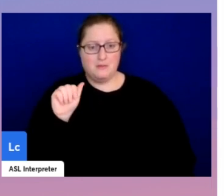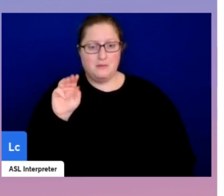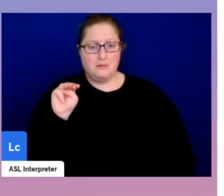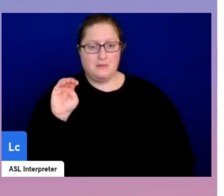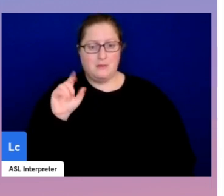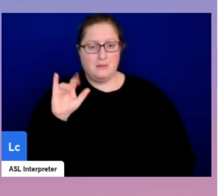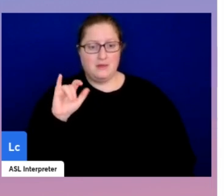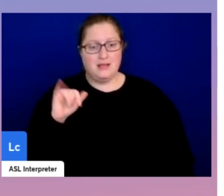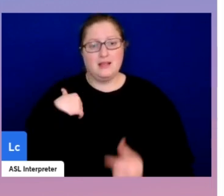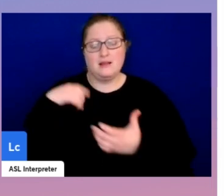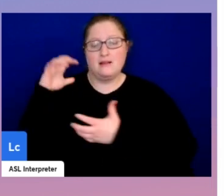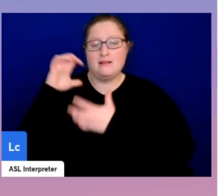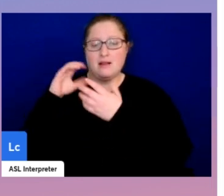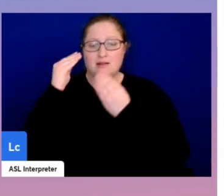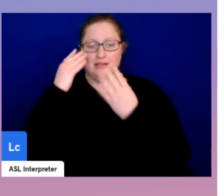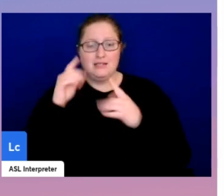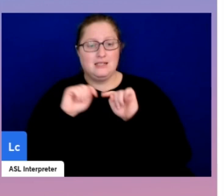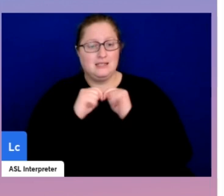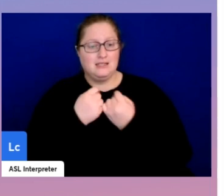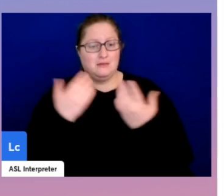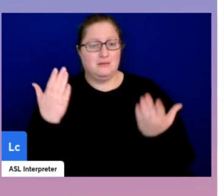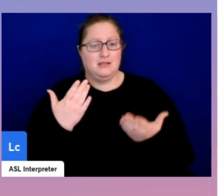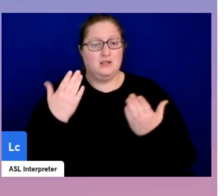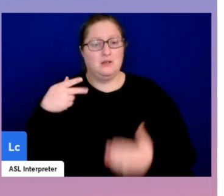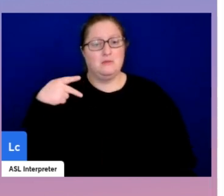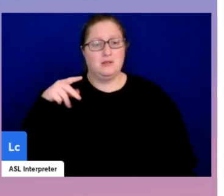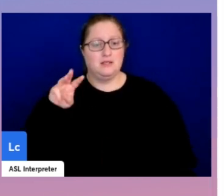and Data team here at PwC Canada.